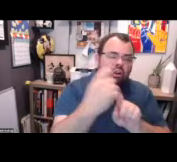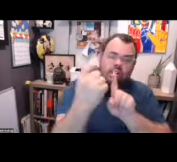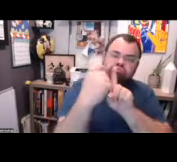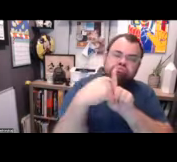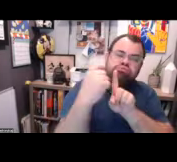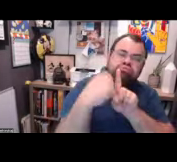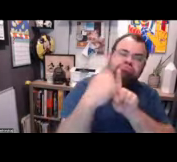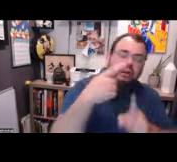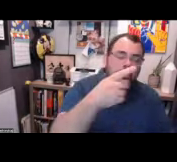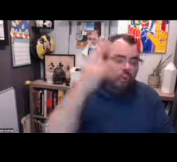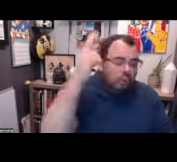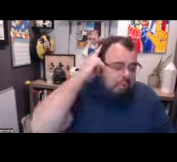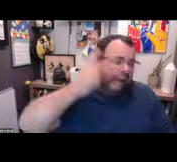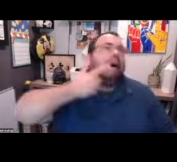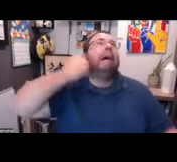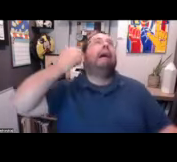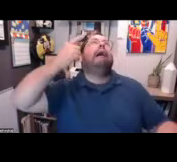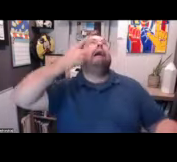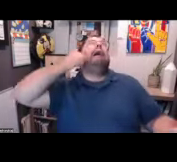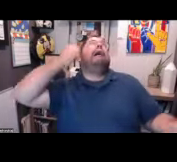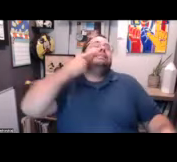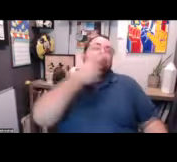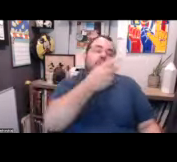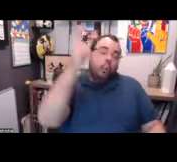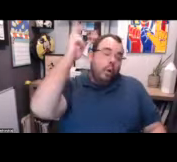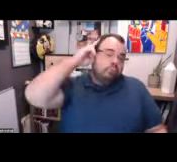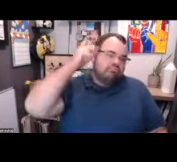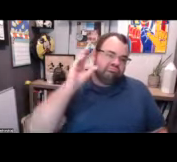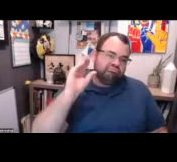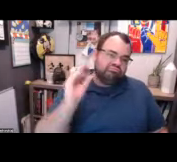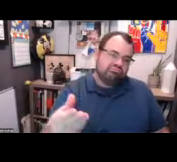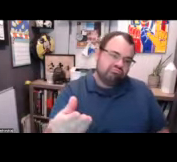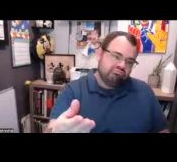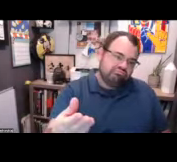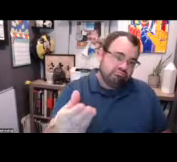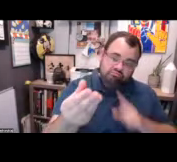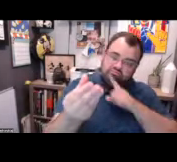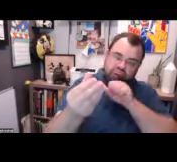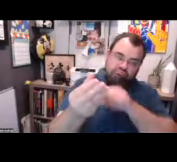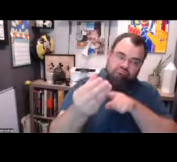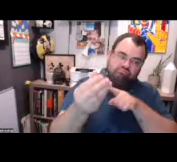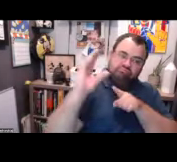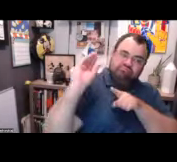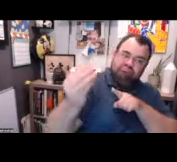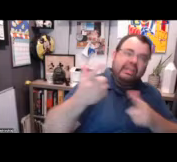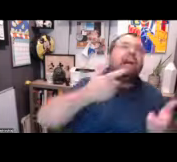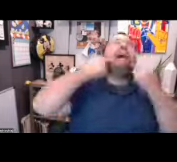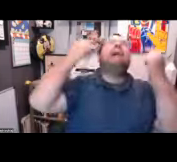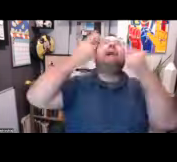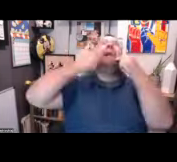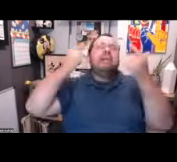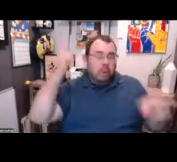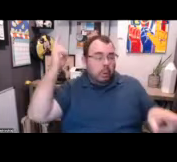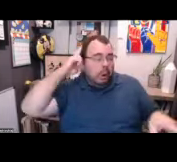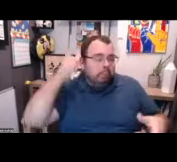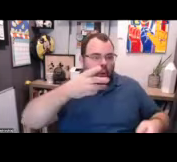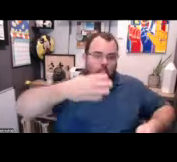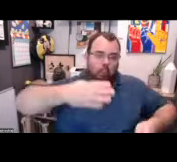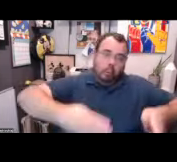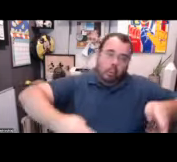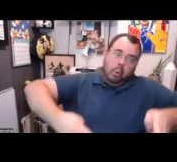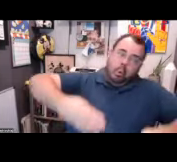of teachers and students picked on me. Oh, you have a cochlear implant. They would laugh, and they would sign this.